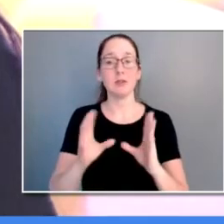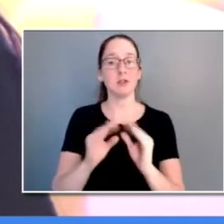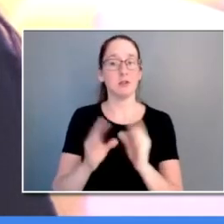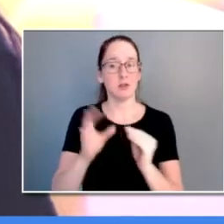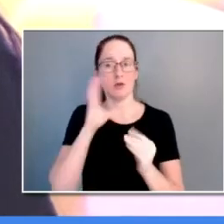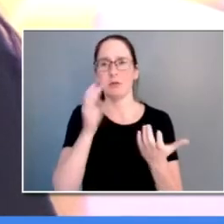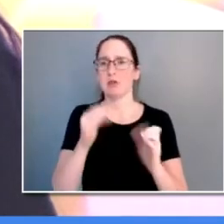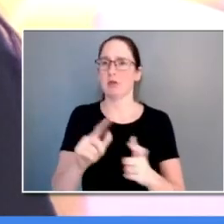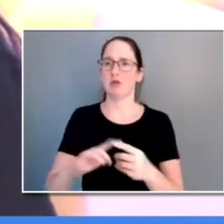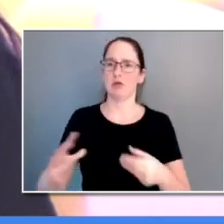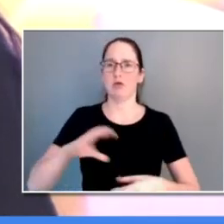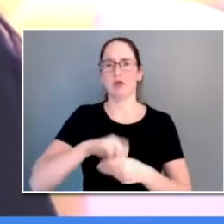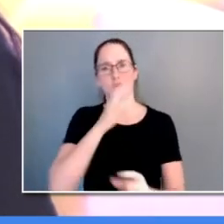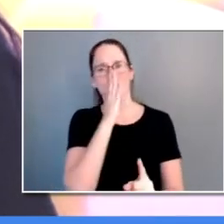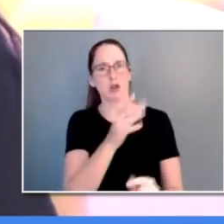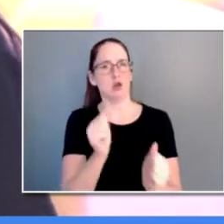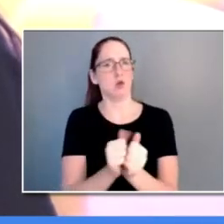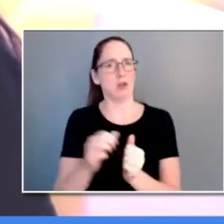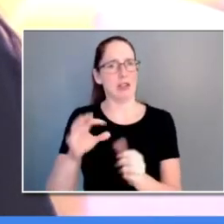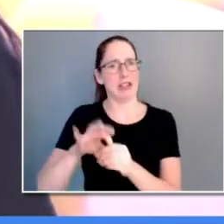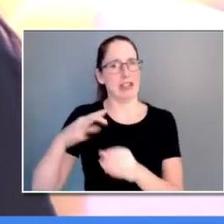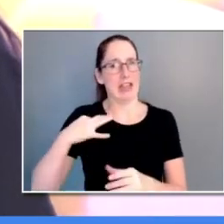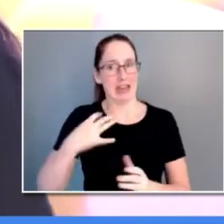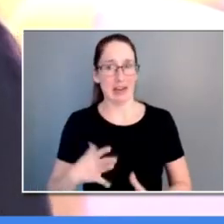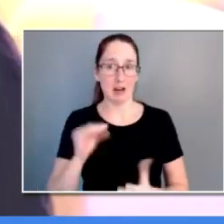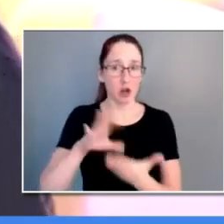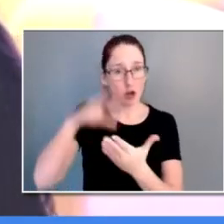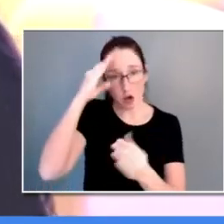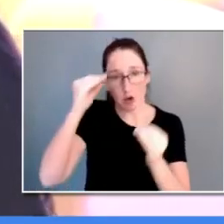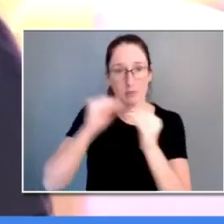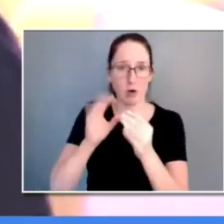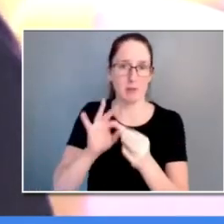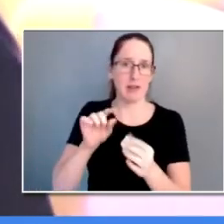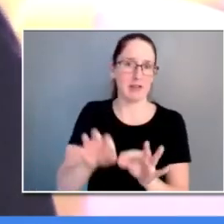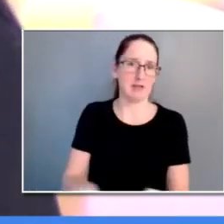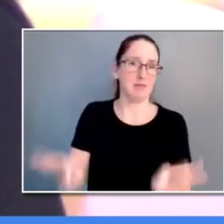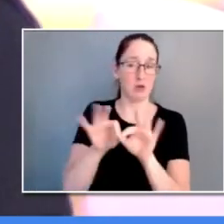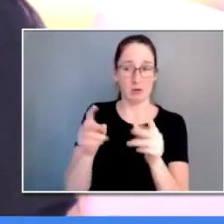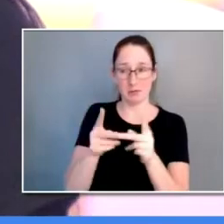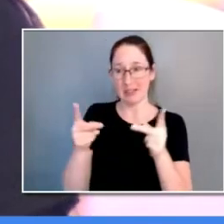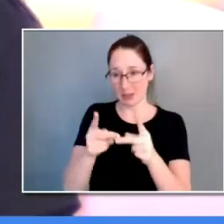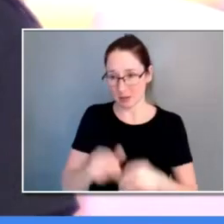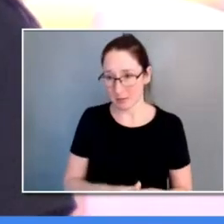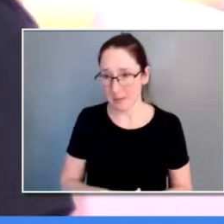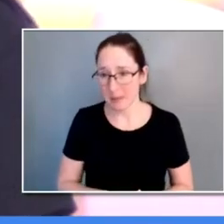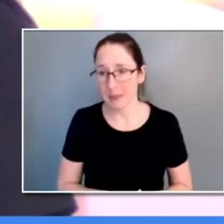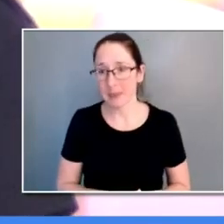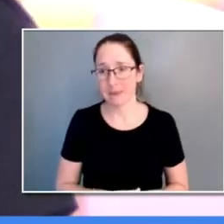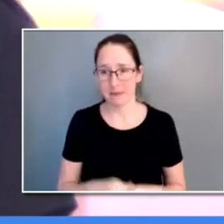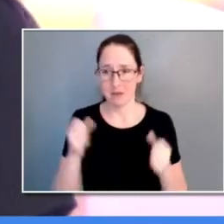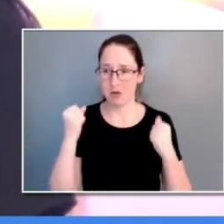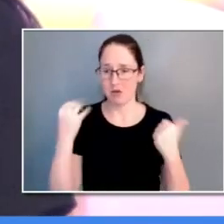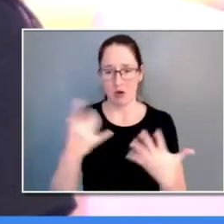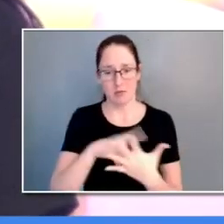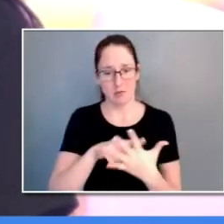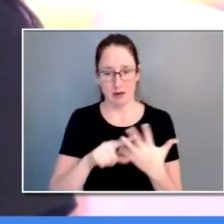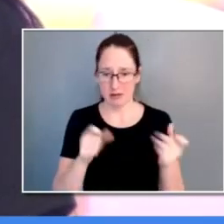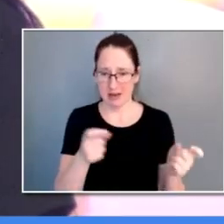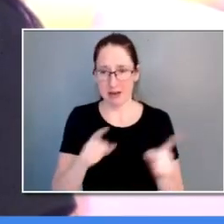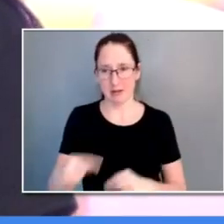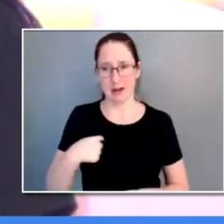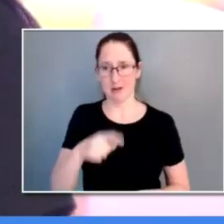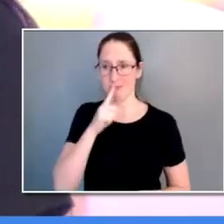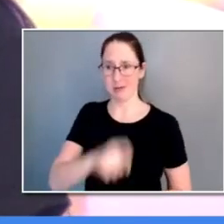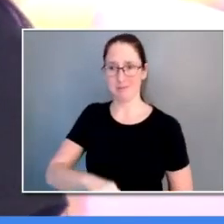to engage directly with the candidates and to learn more about this important position. While there is so much to be done, I am proud of